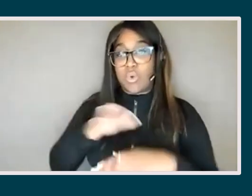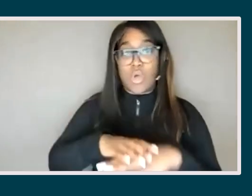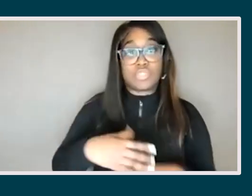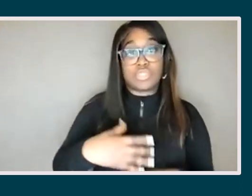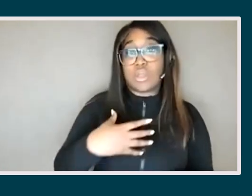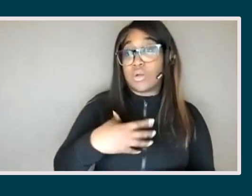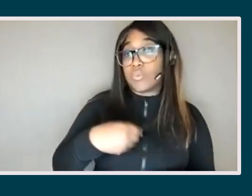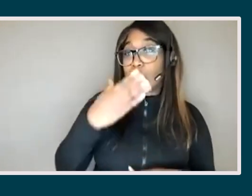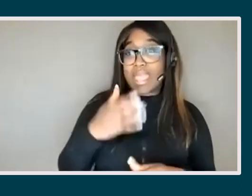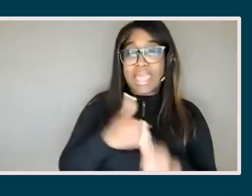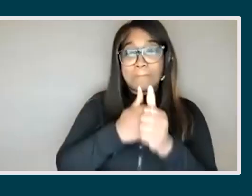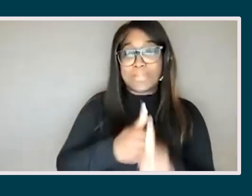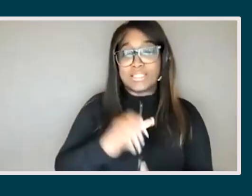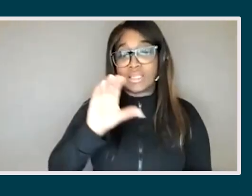on YouTube.